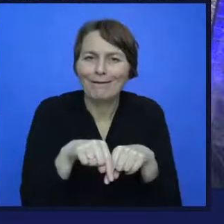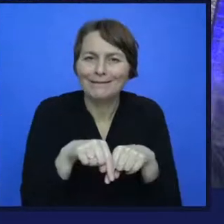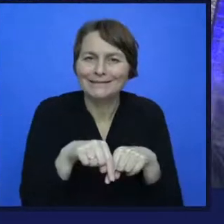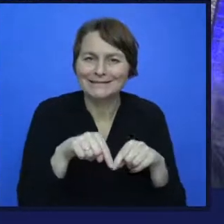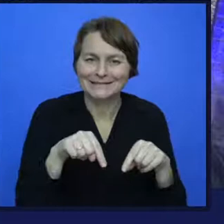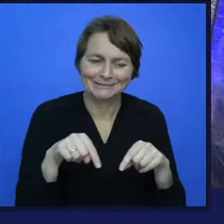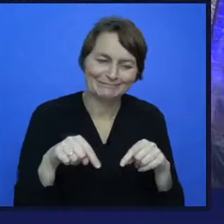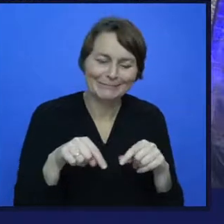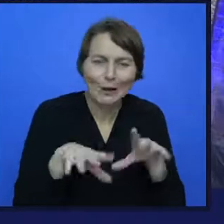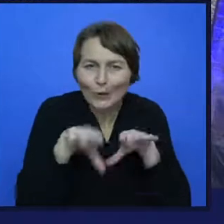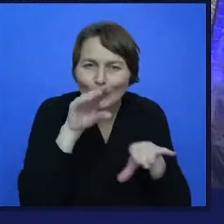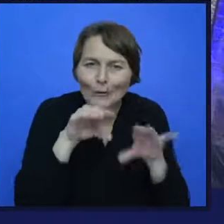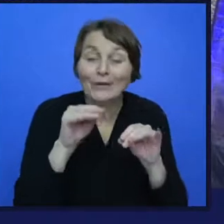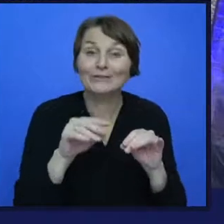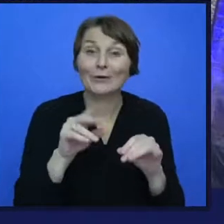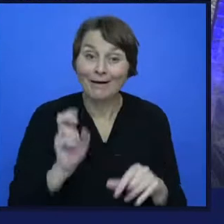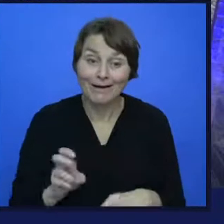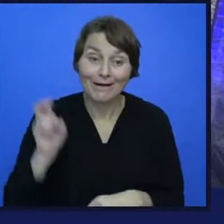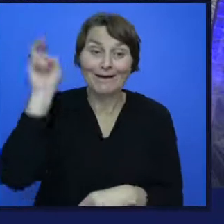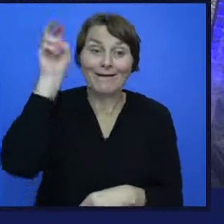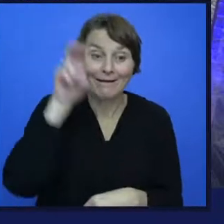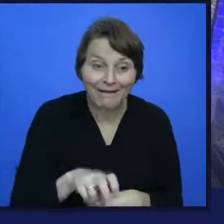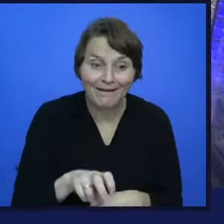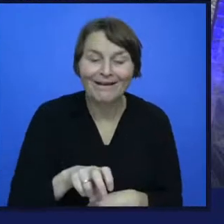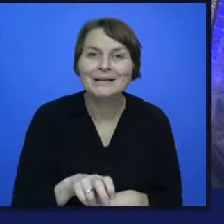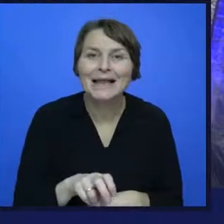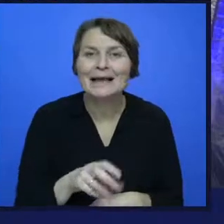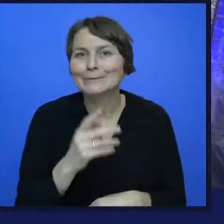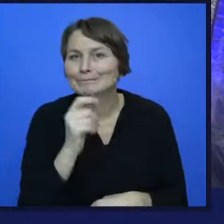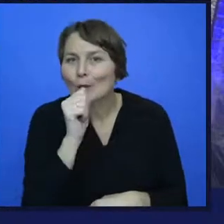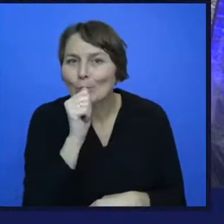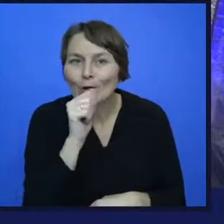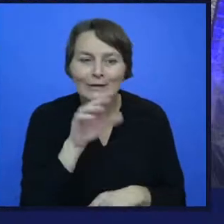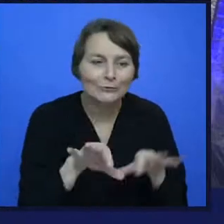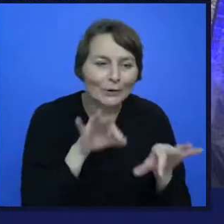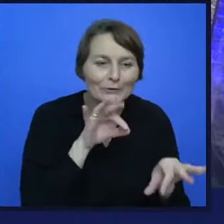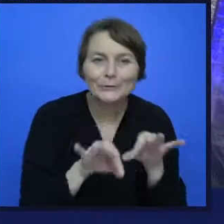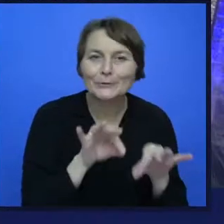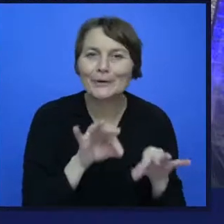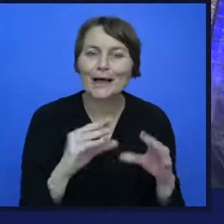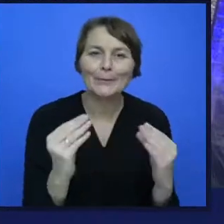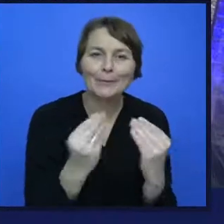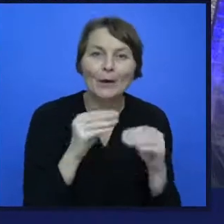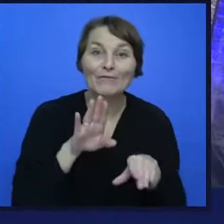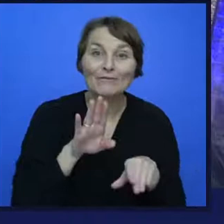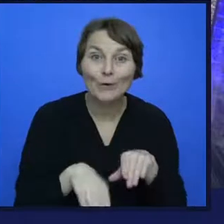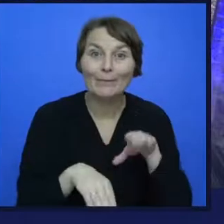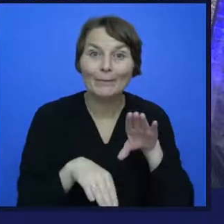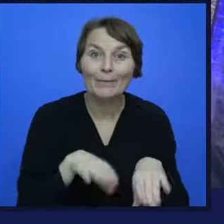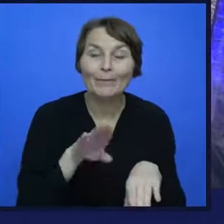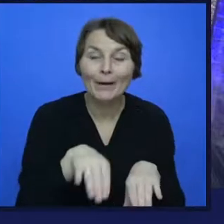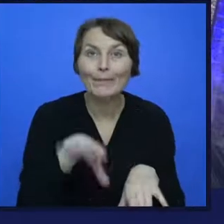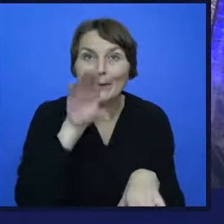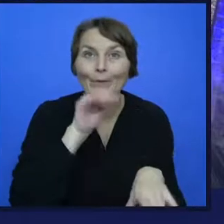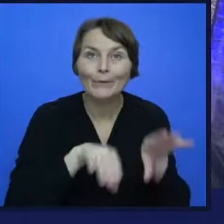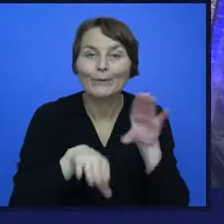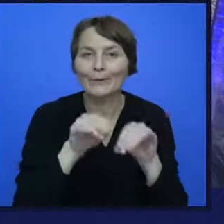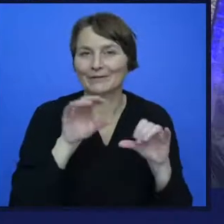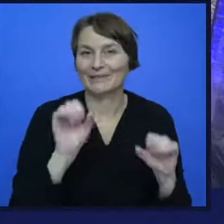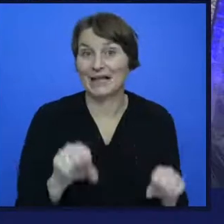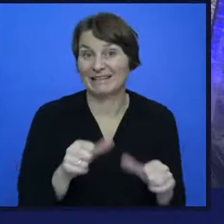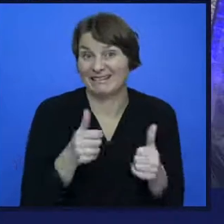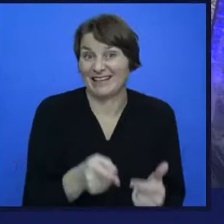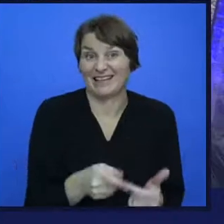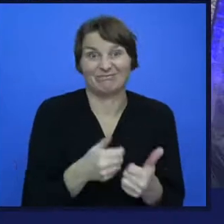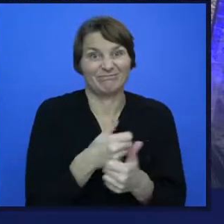to build out solutions and test out theories, and it provides you step-by-step instruction to do so. I do know that there are